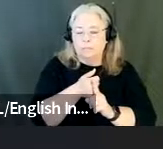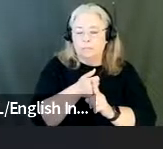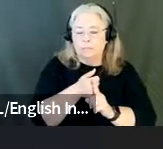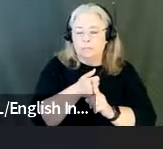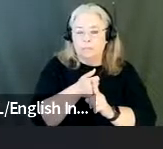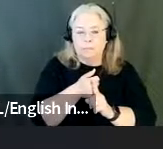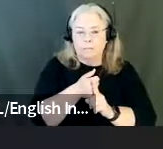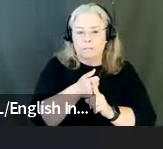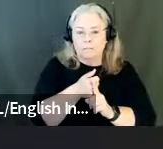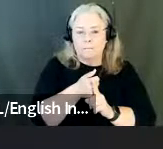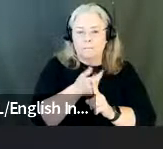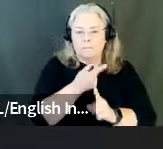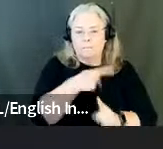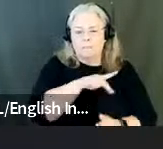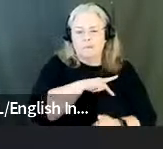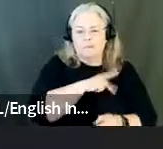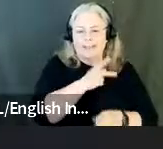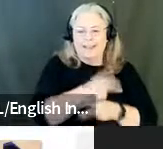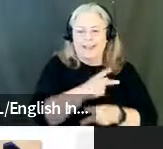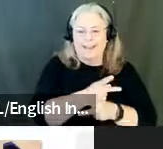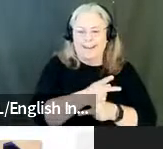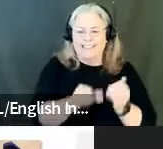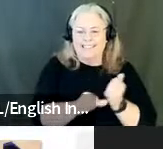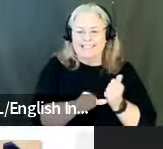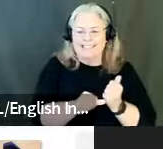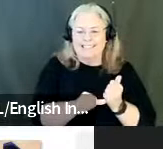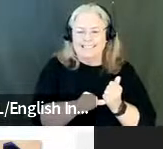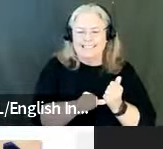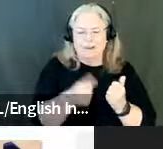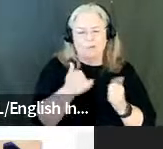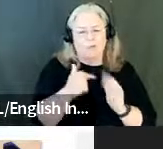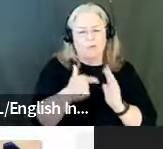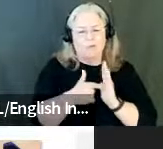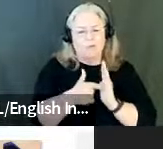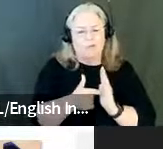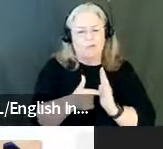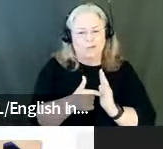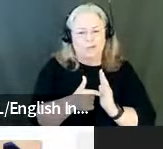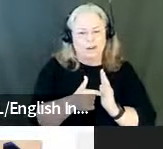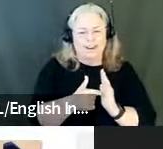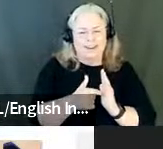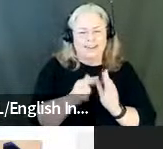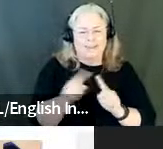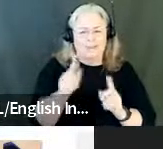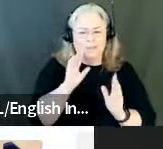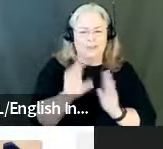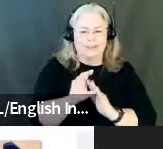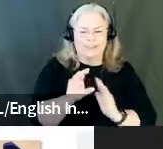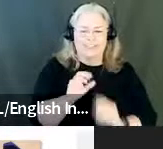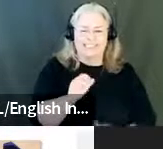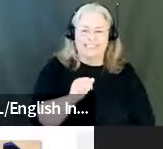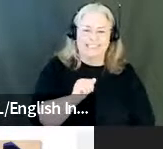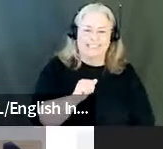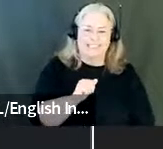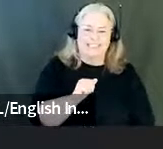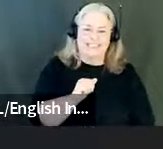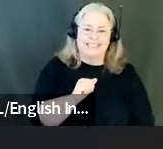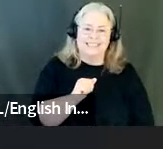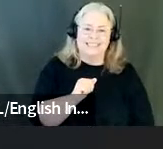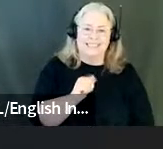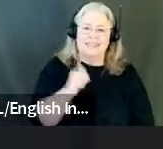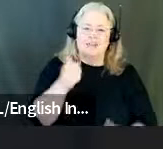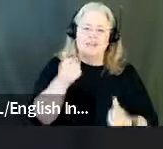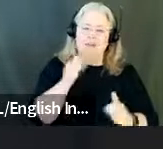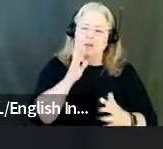that's the personal care assistant. I was really trying to show this picture. This is what I was wanting. So when